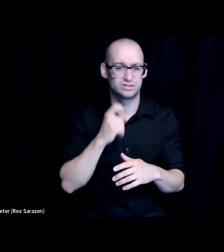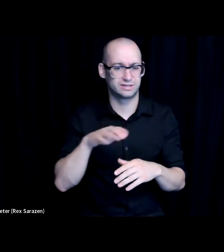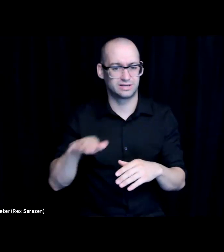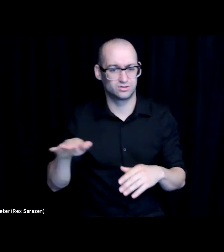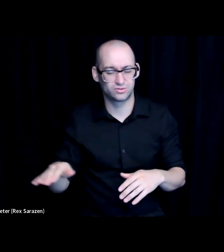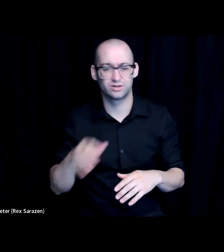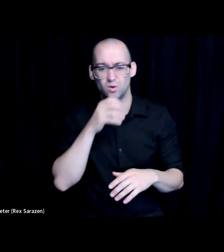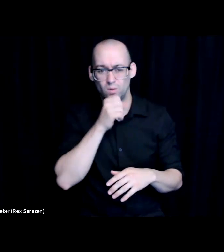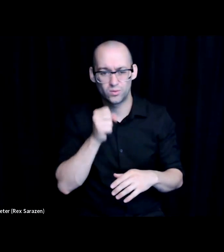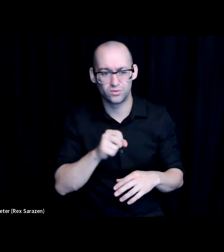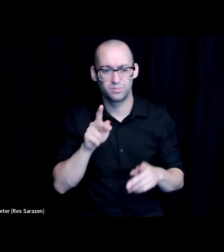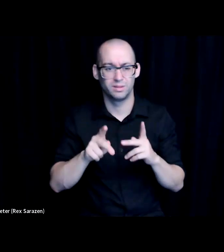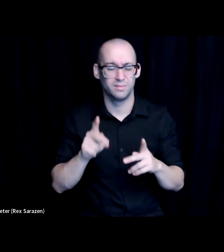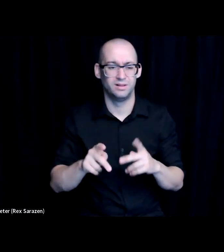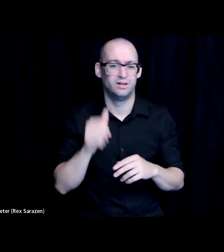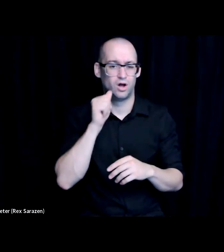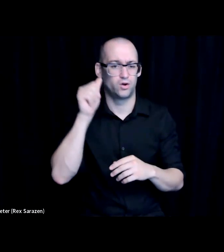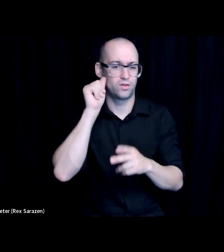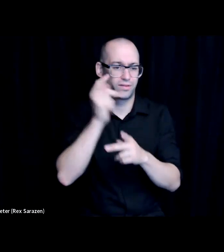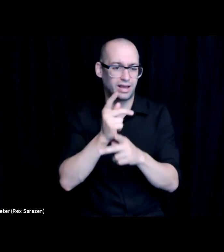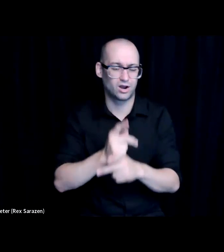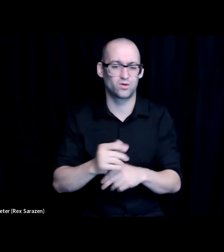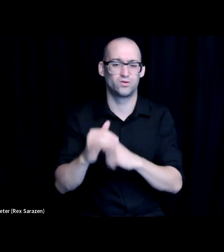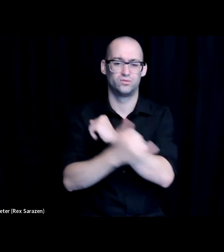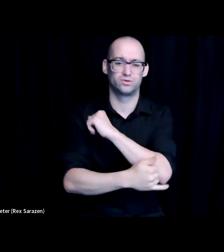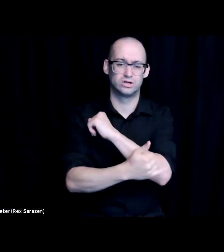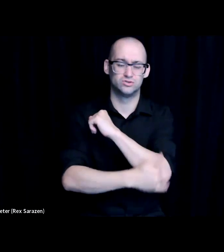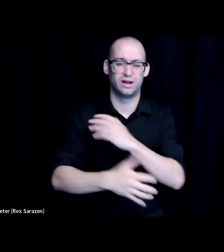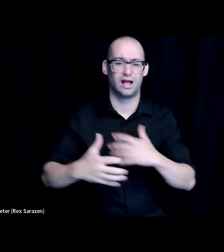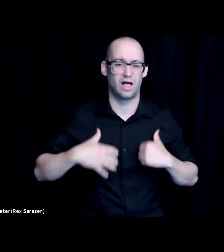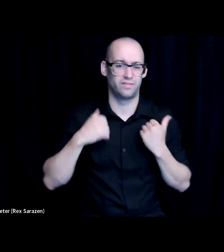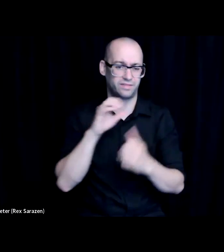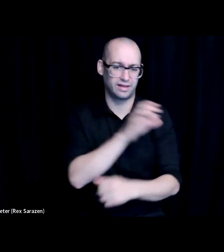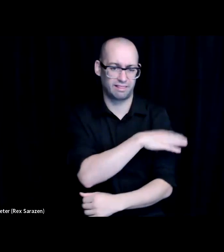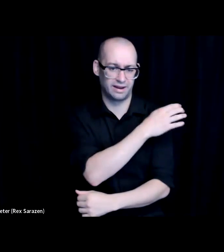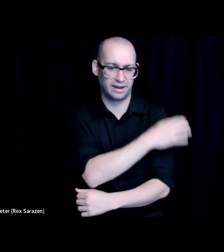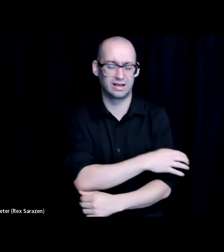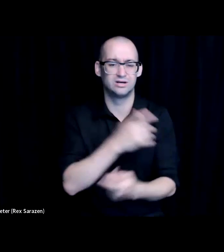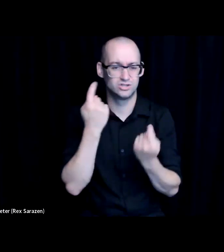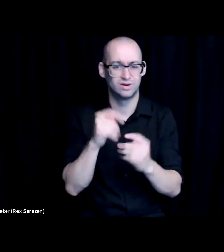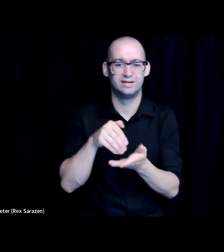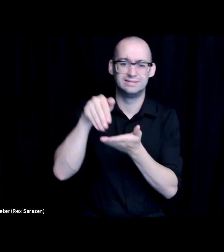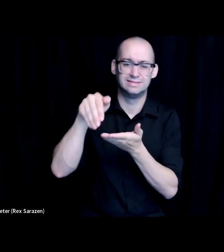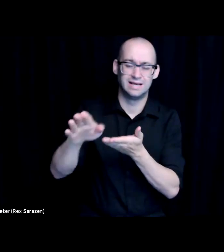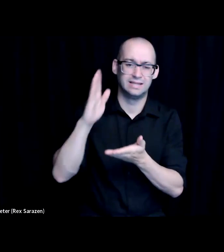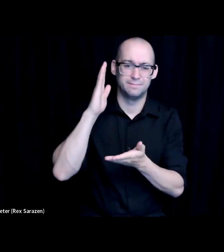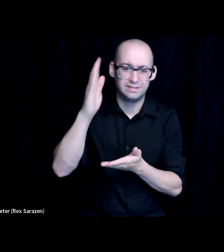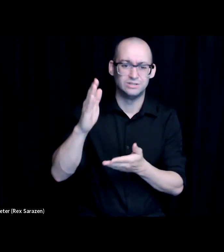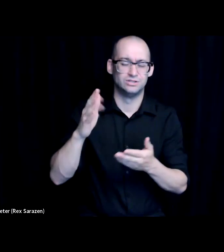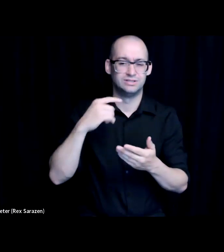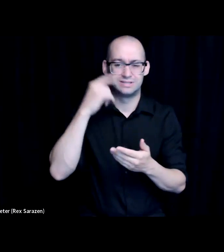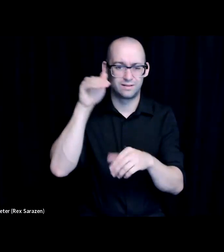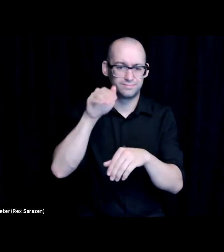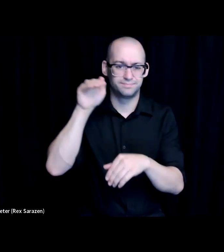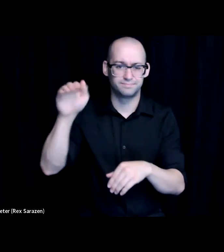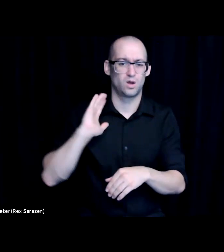facilities, the FQHCs, the rural health clinics, but it's definitely trying to get a message out that we need